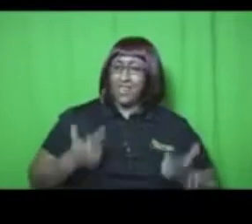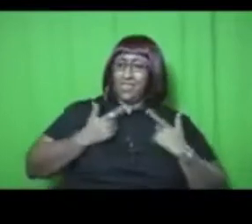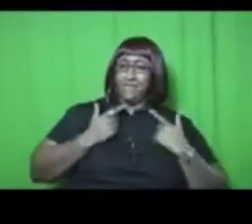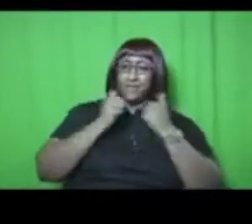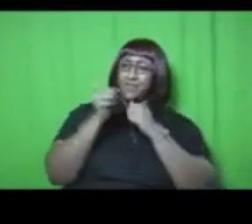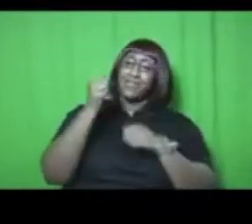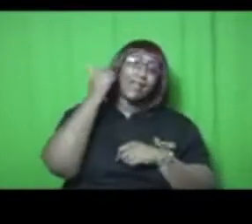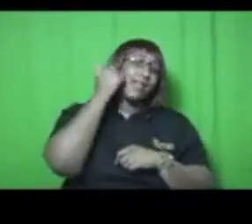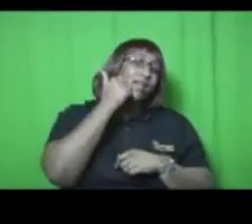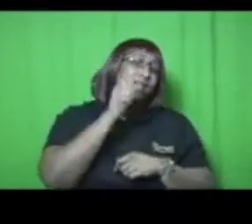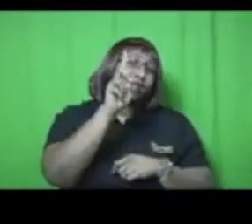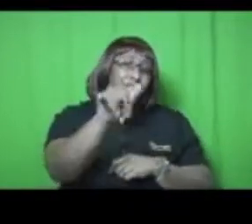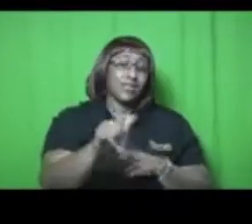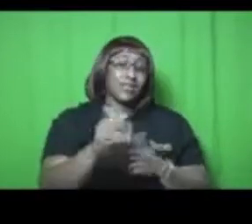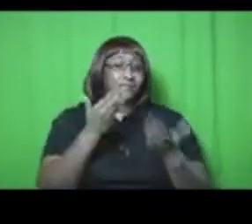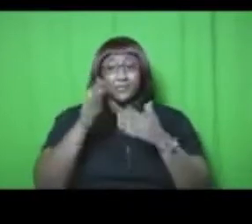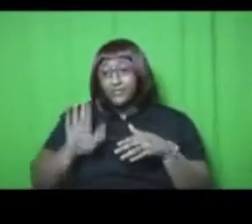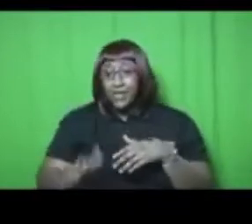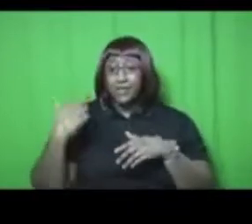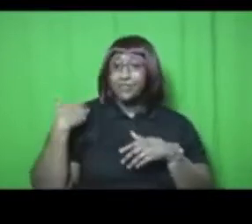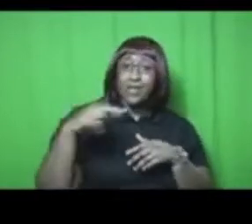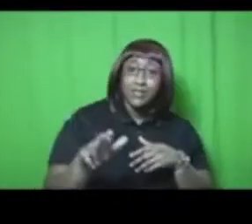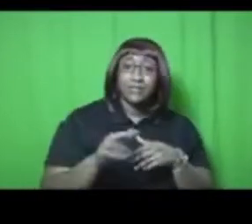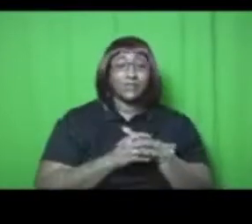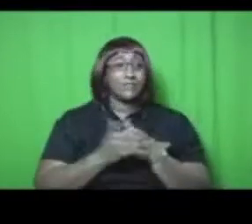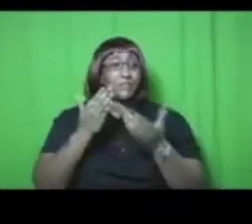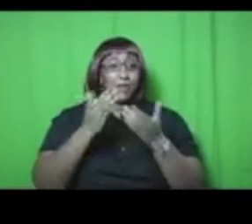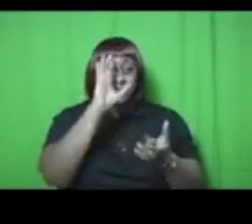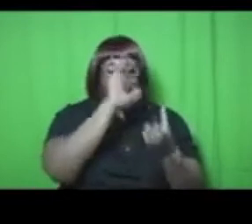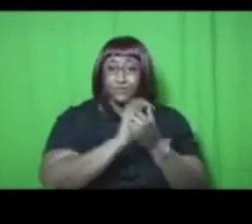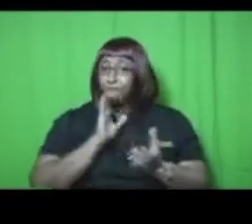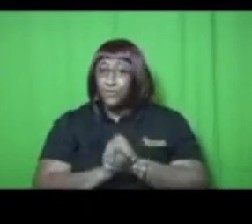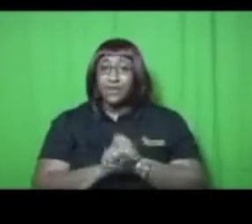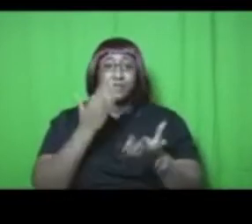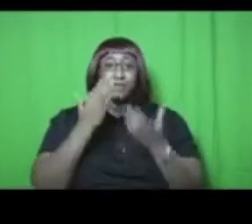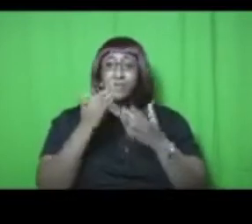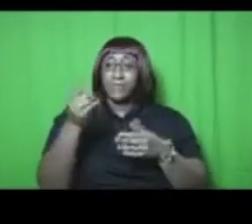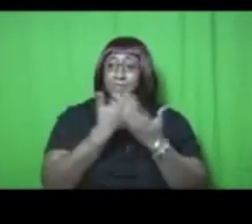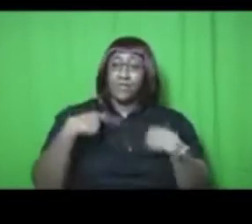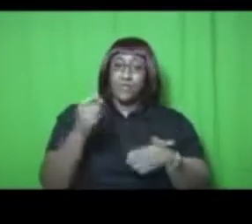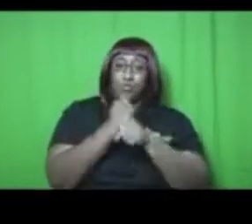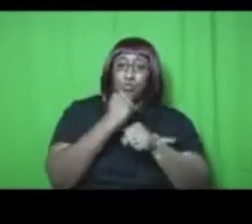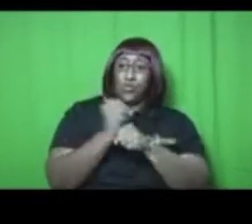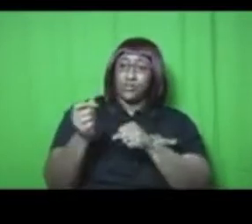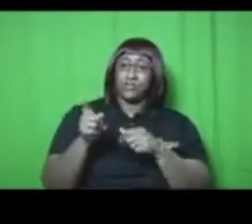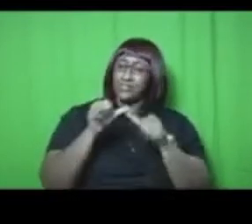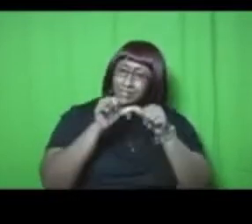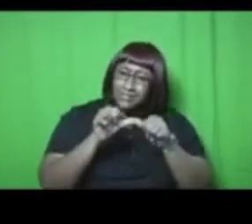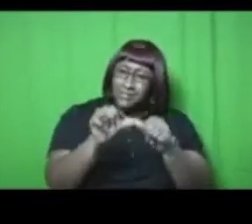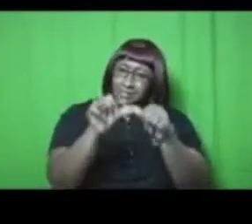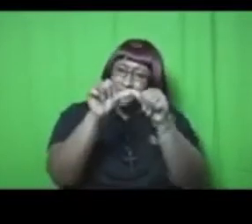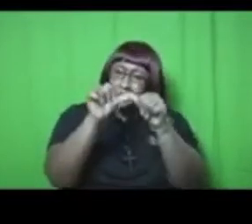day. It may be a child, it may be a relative, it may be a spouse, it may be a coworker who